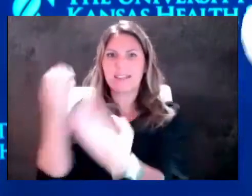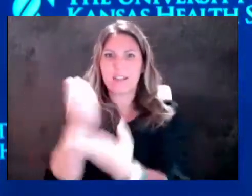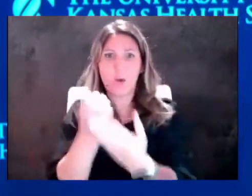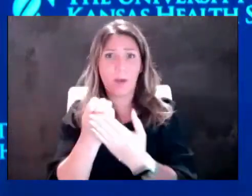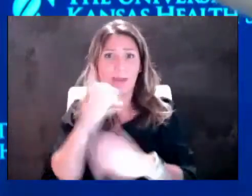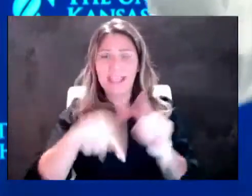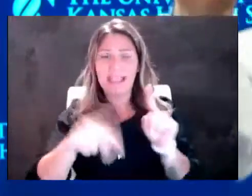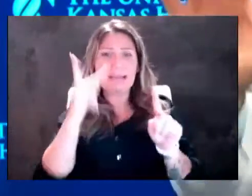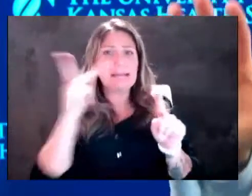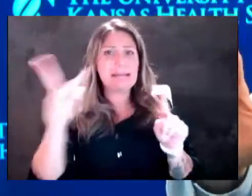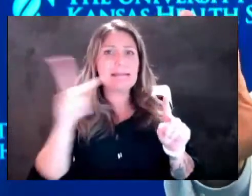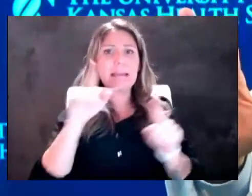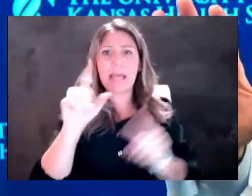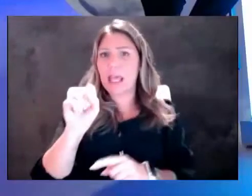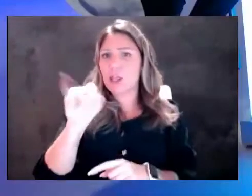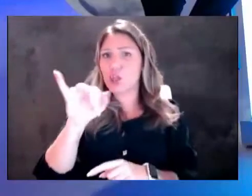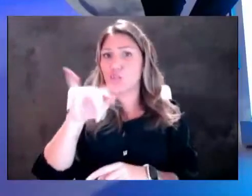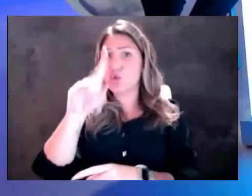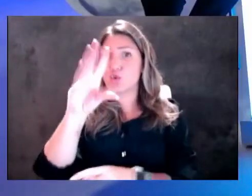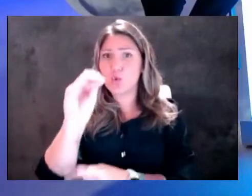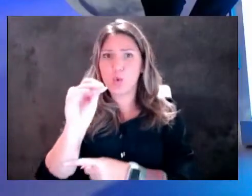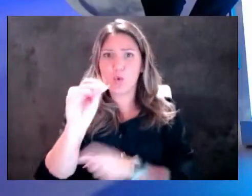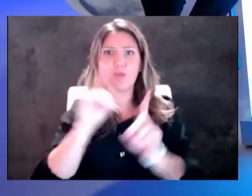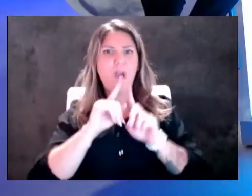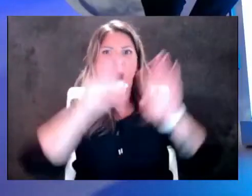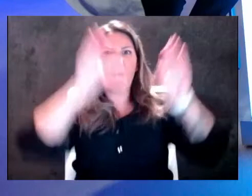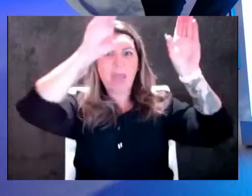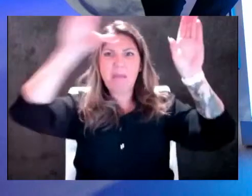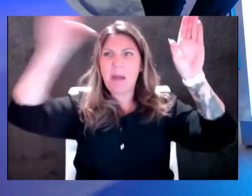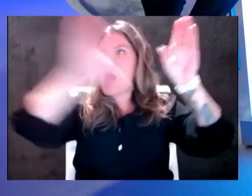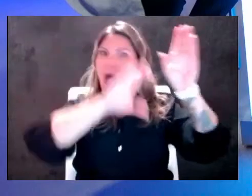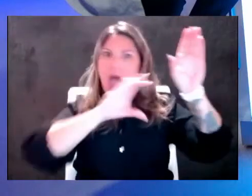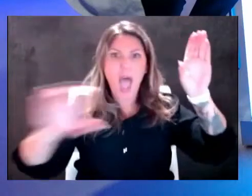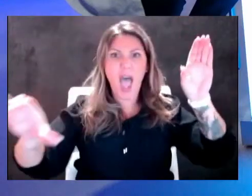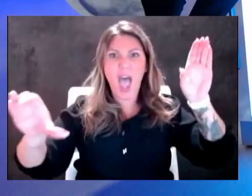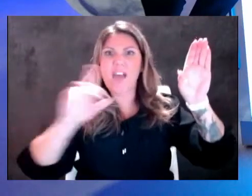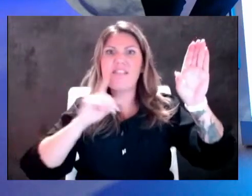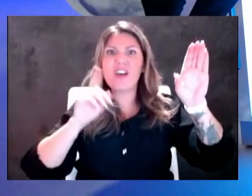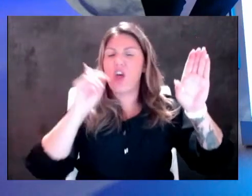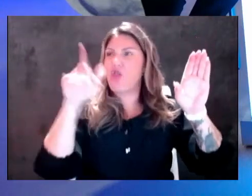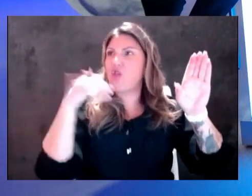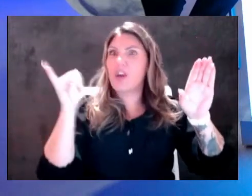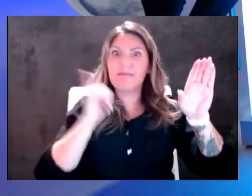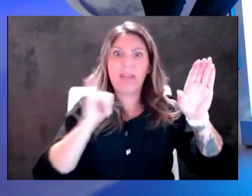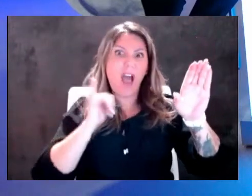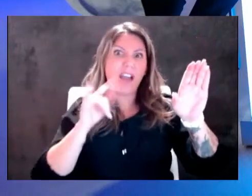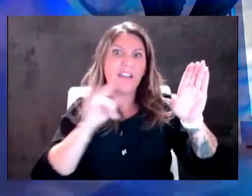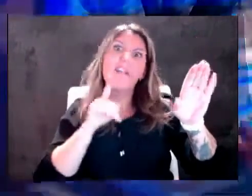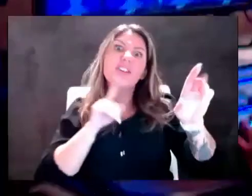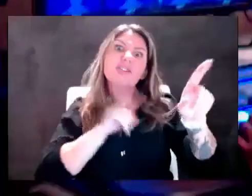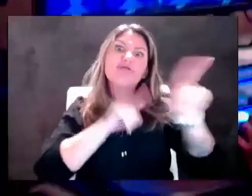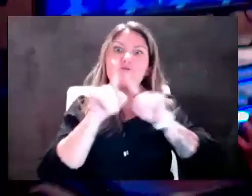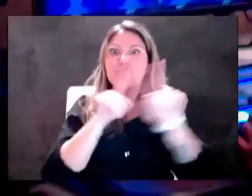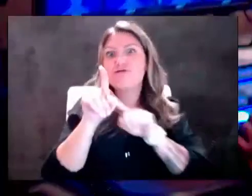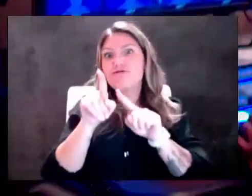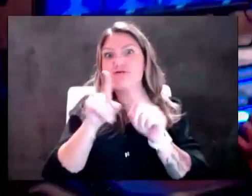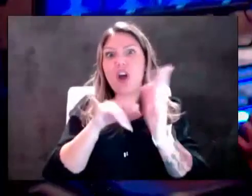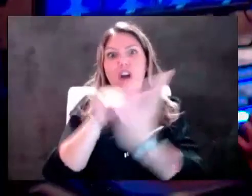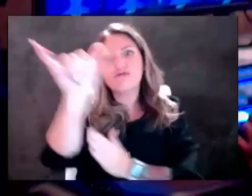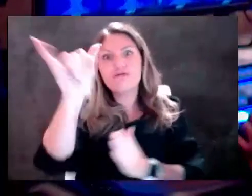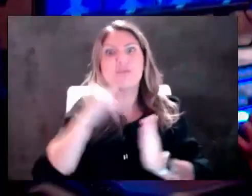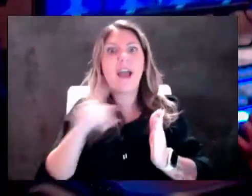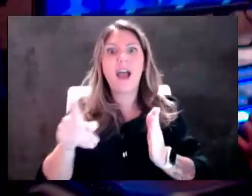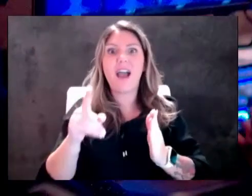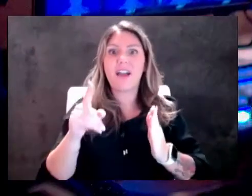here, but there's this big wall of equipment that really does look like the bridge of the Enterprise. And that's kind of what it looked like. It had all this technology in this room. You hit